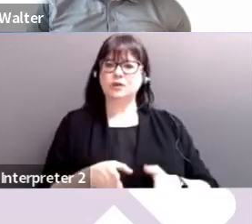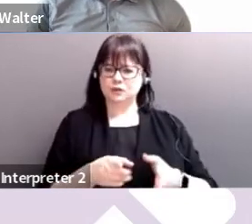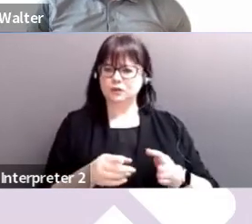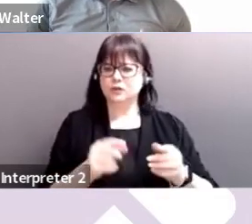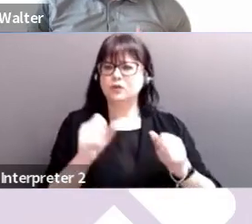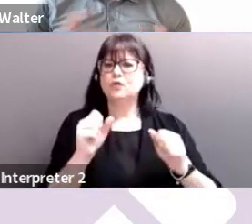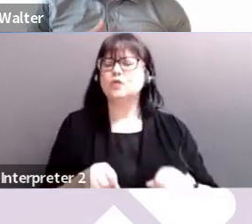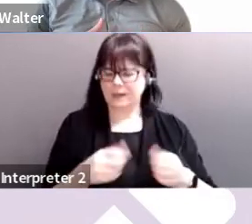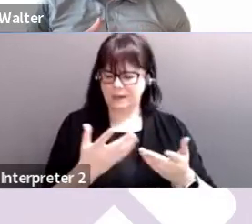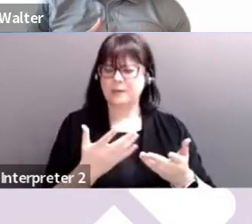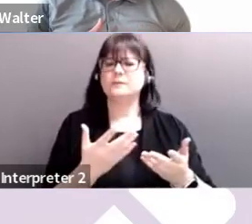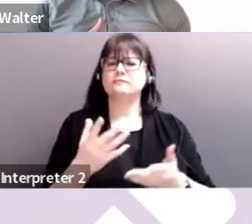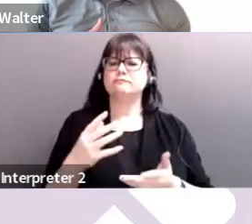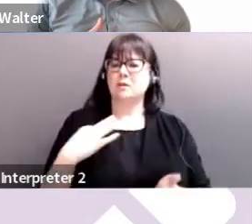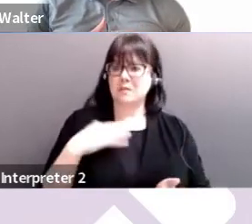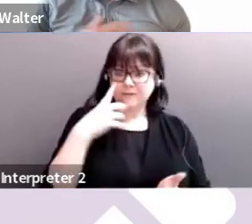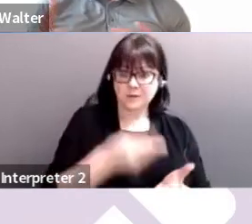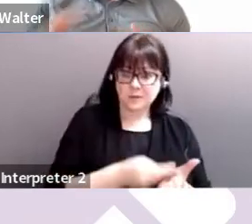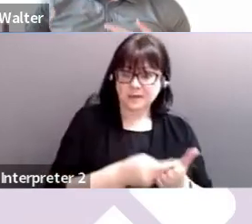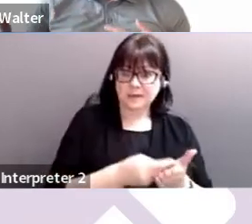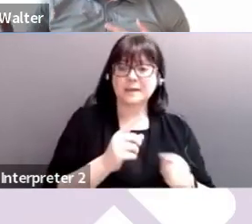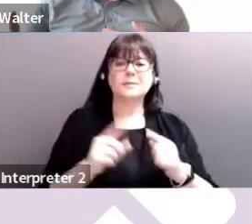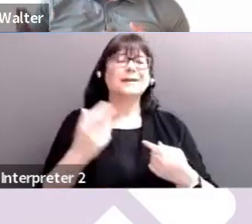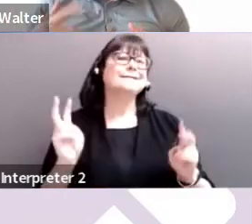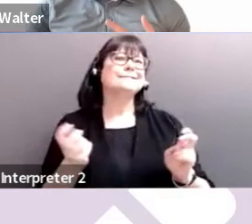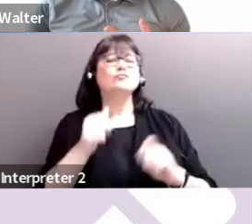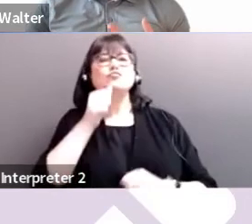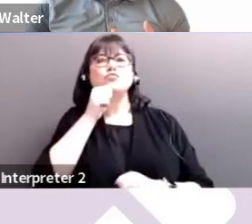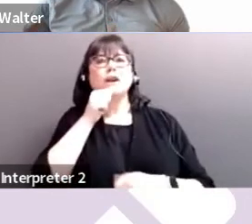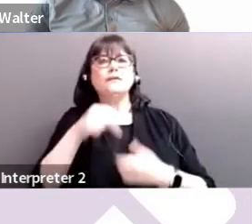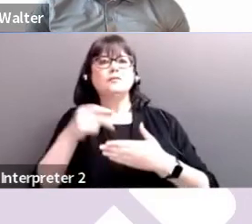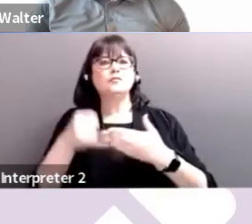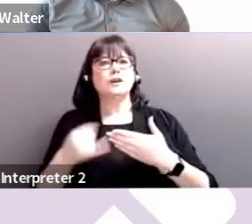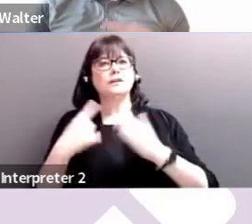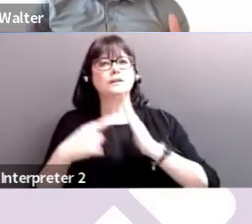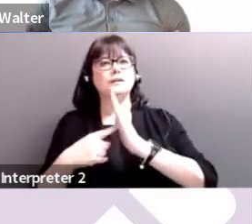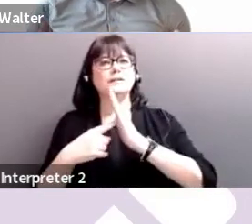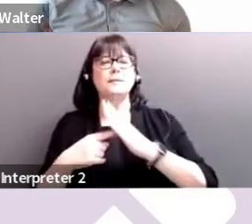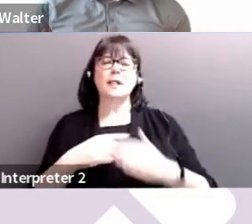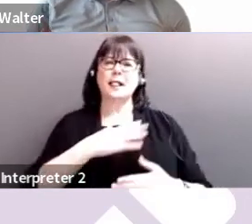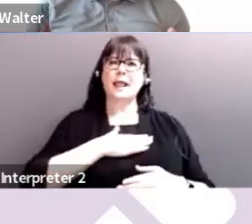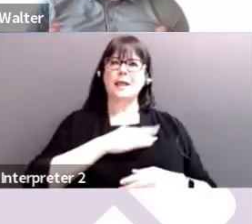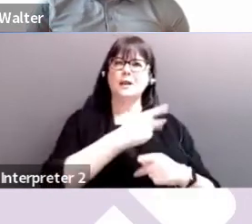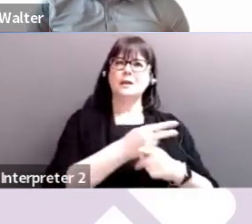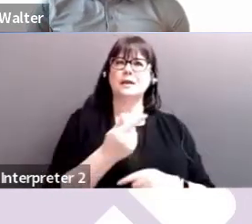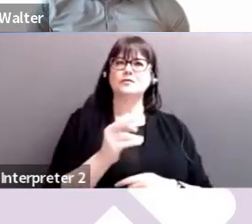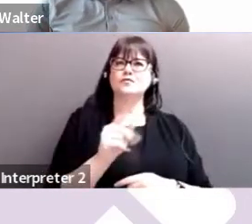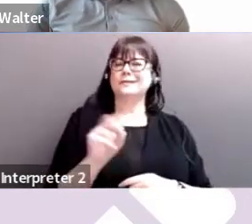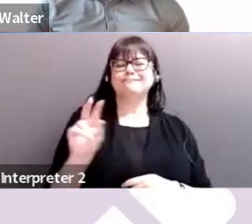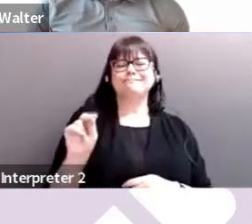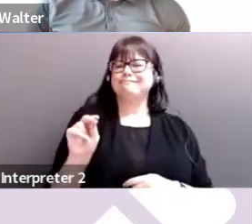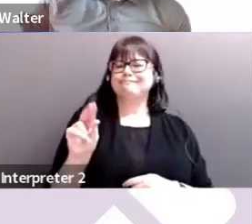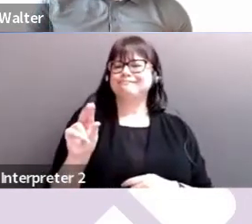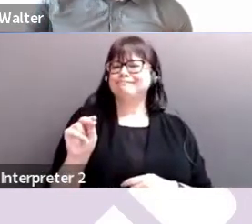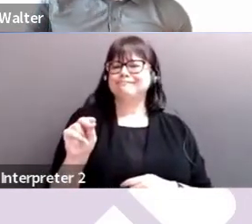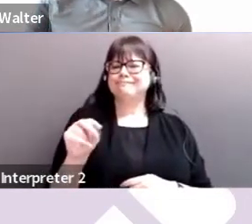private project, the funding that we have on Pocketed may not be the right grant funding for you, primarily business funding and funding